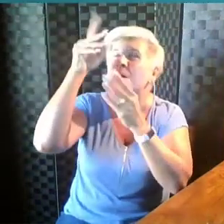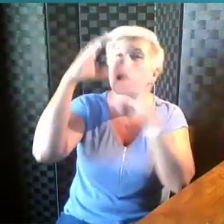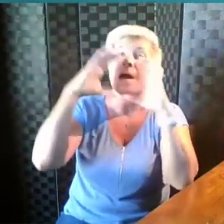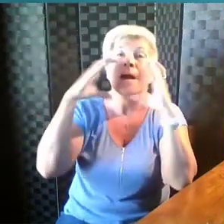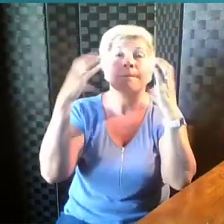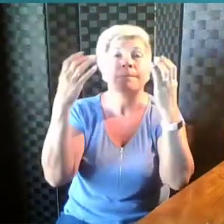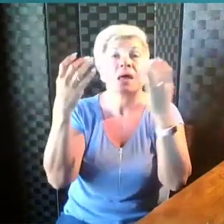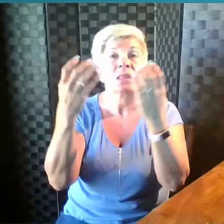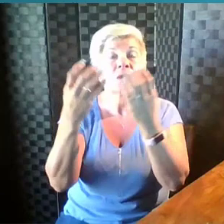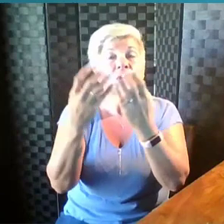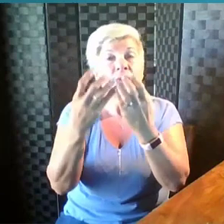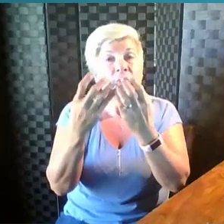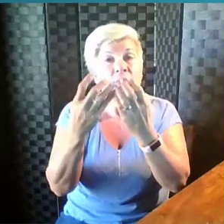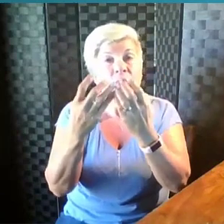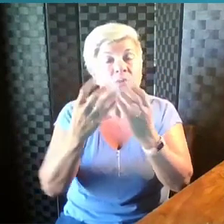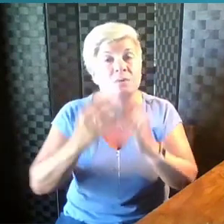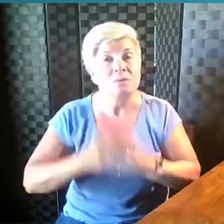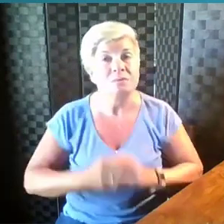balloon.